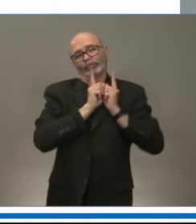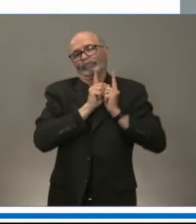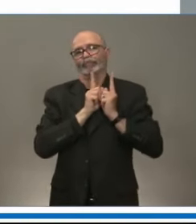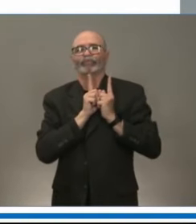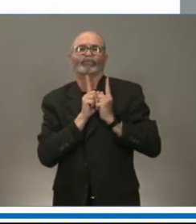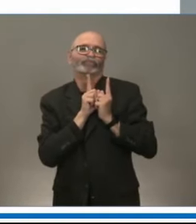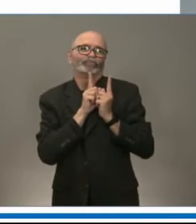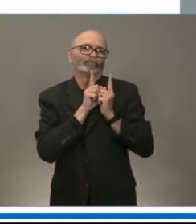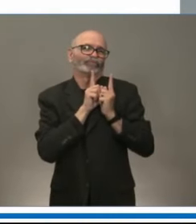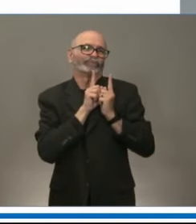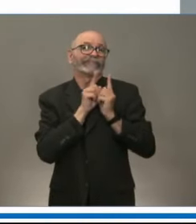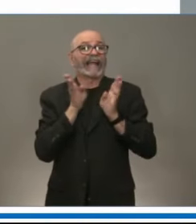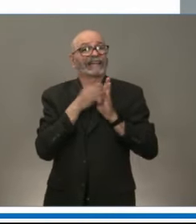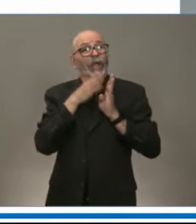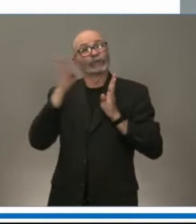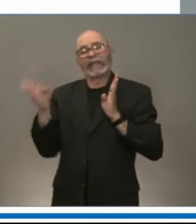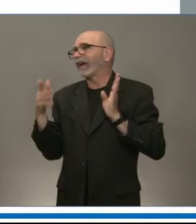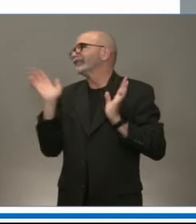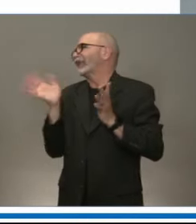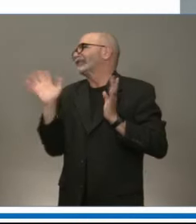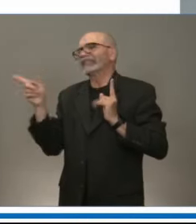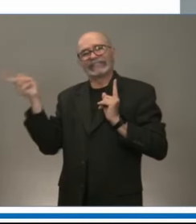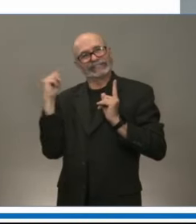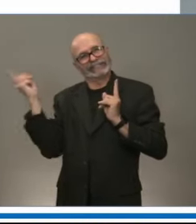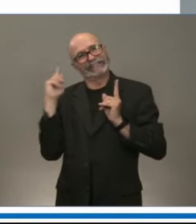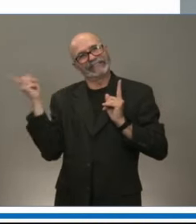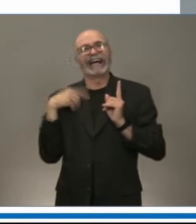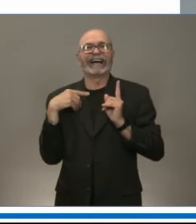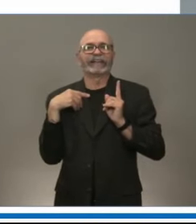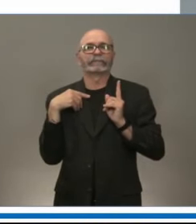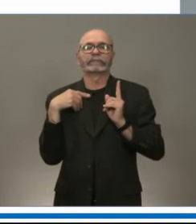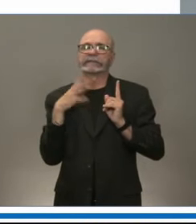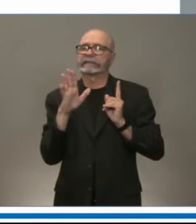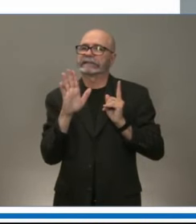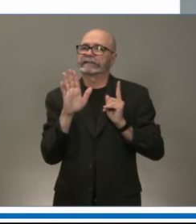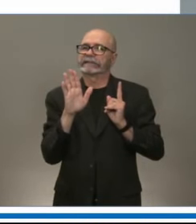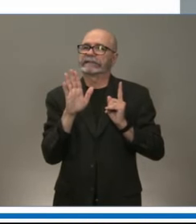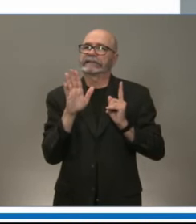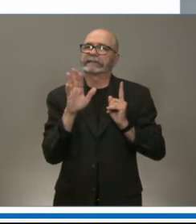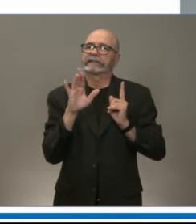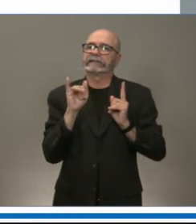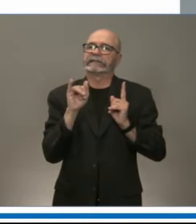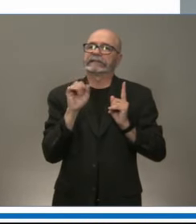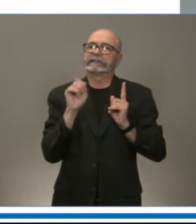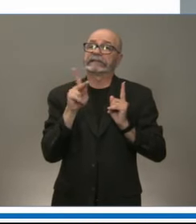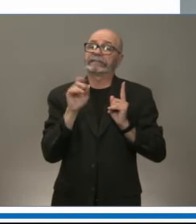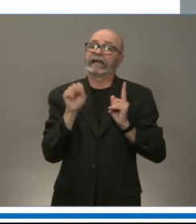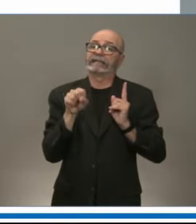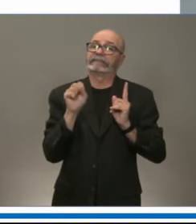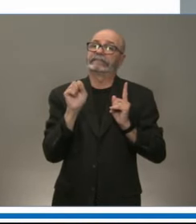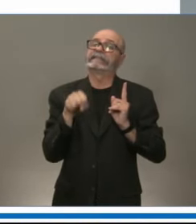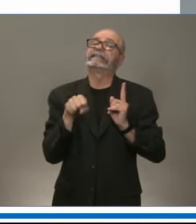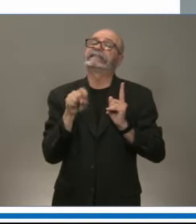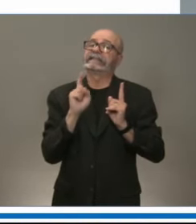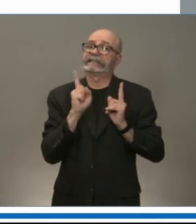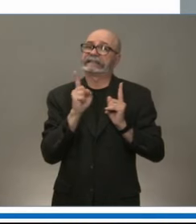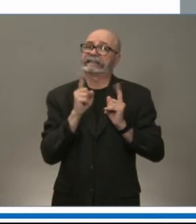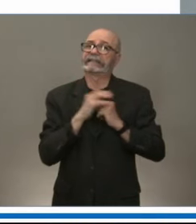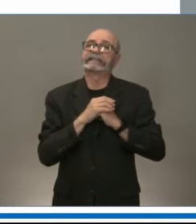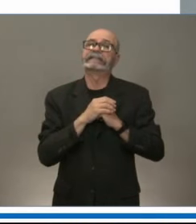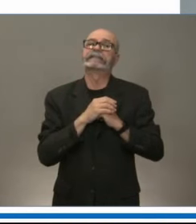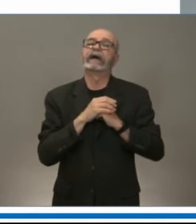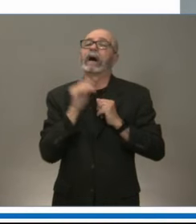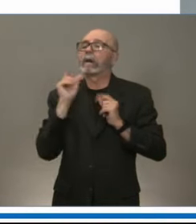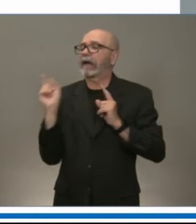your neighbors, each of those puts your family unit at risk, but it also creates the opportunity for the virus to spread within